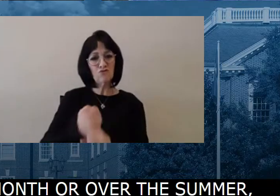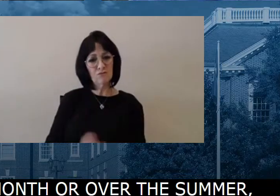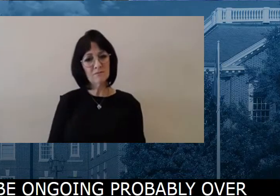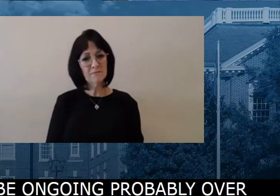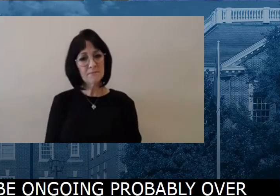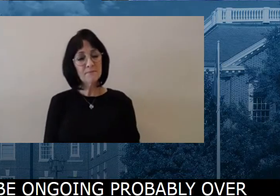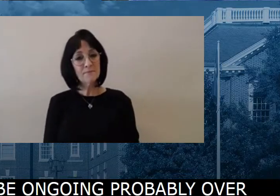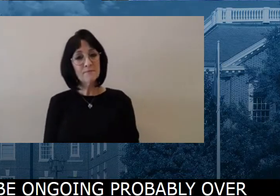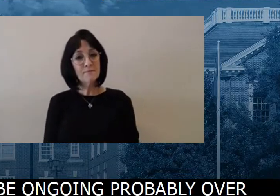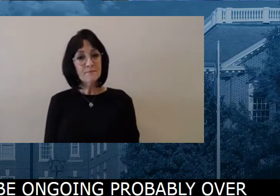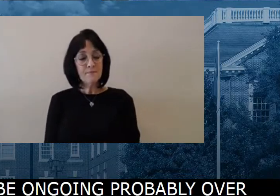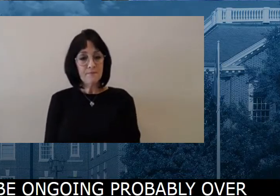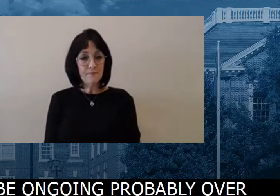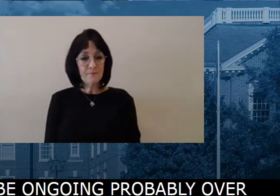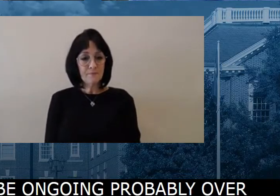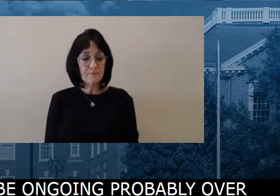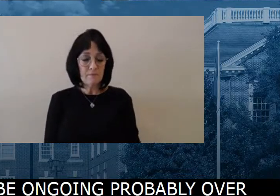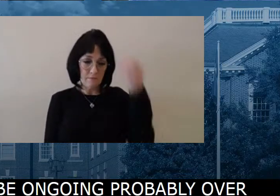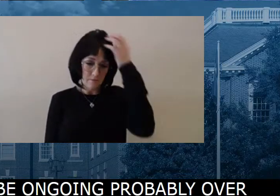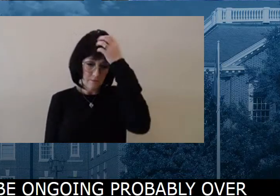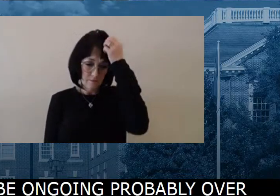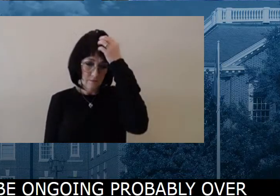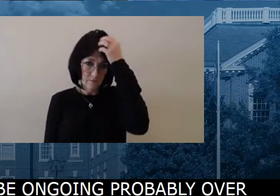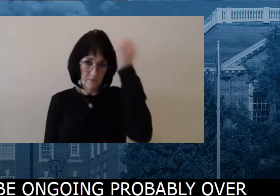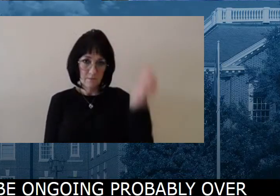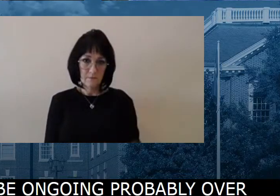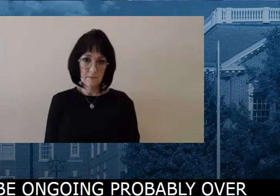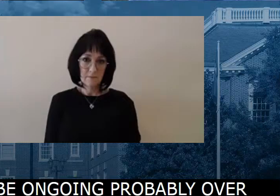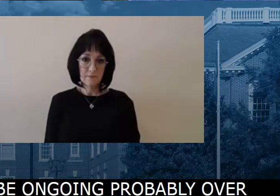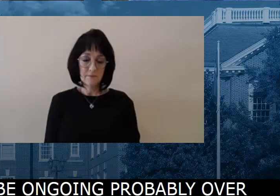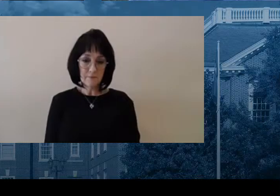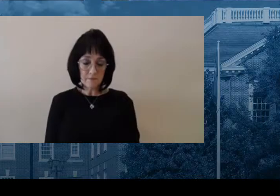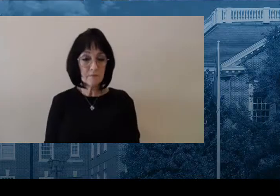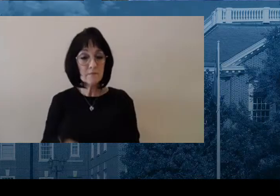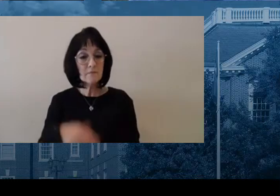All right, next we'll go to Tim Mastro from Delaware State News.